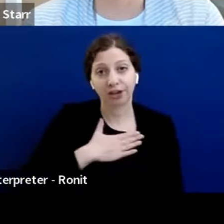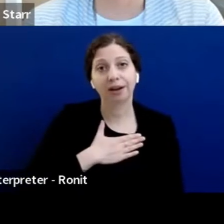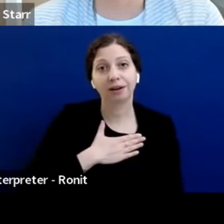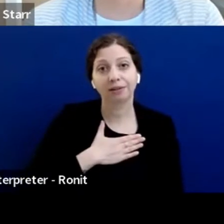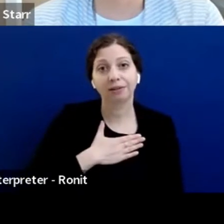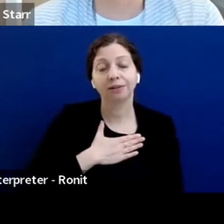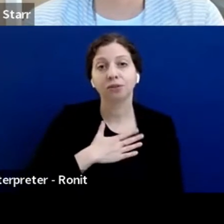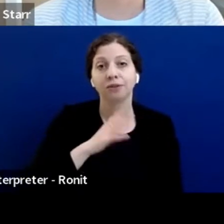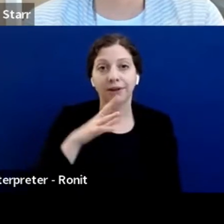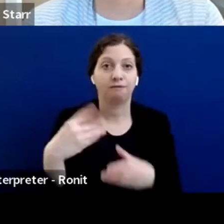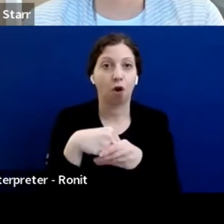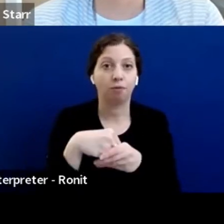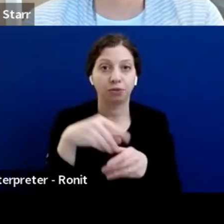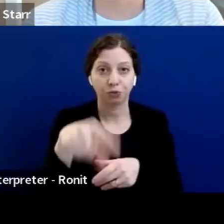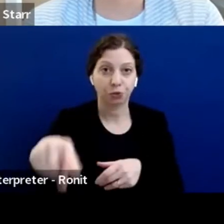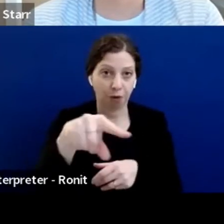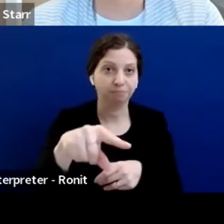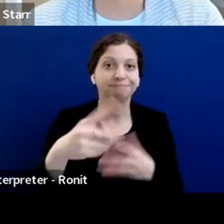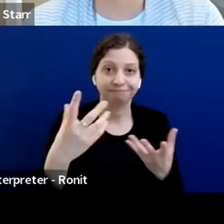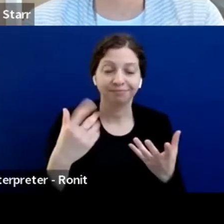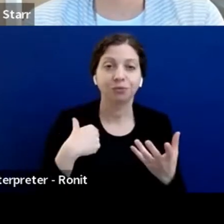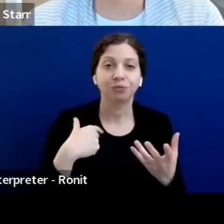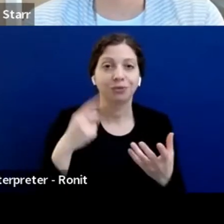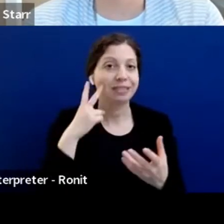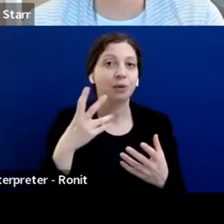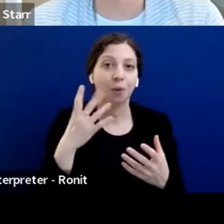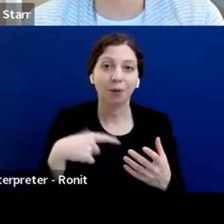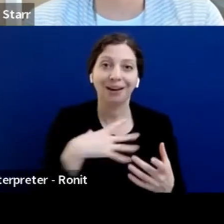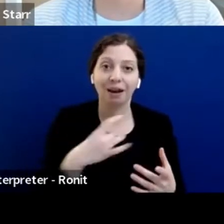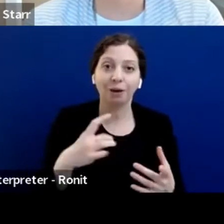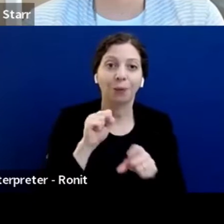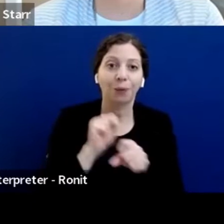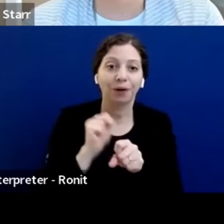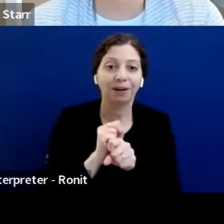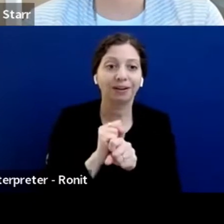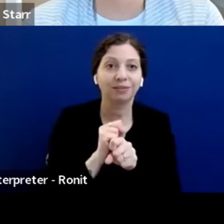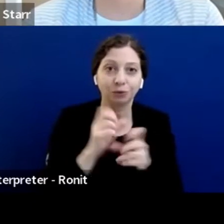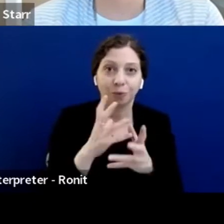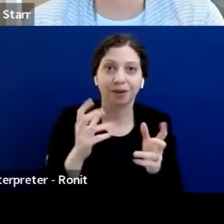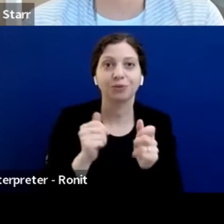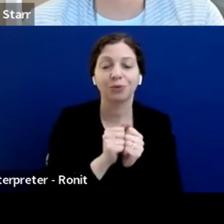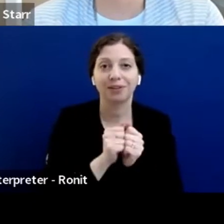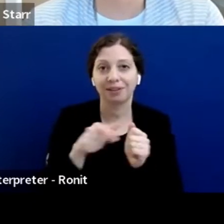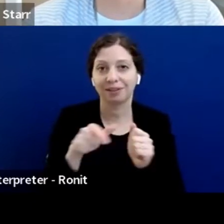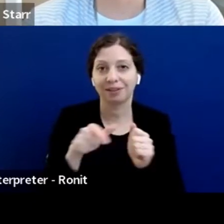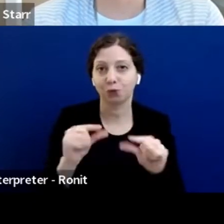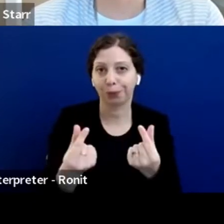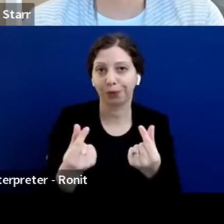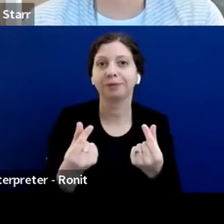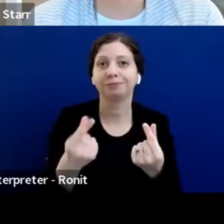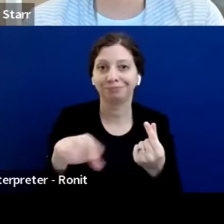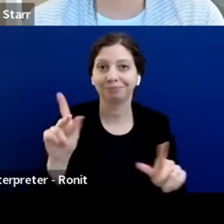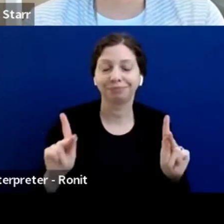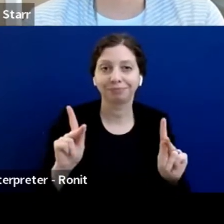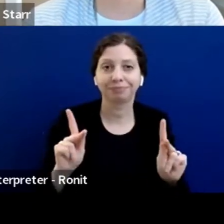the involvement that all of you have. You can see why we like working so much with this group of individuals,